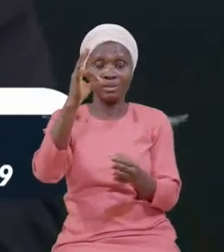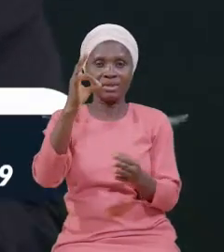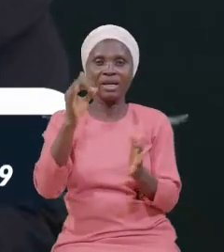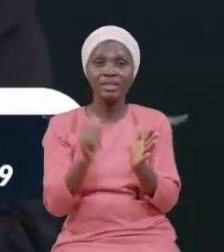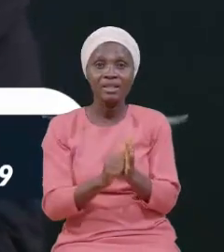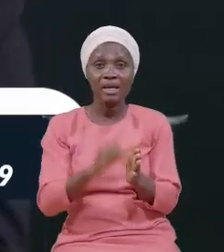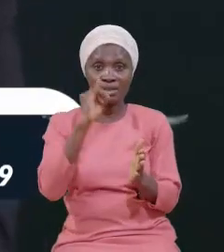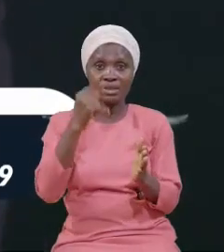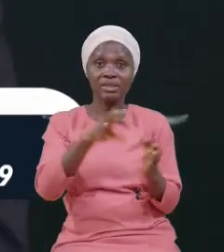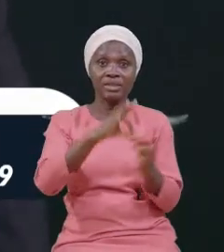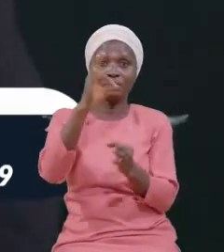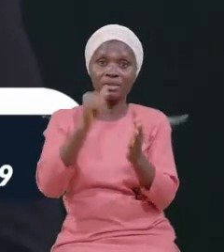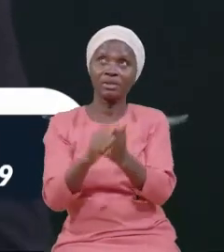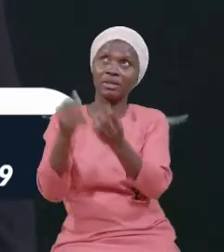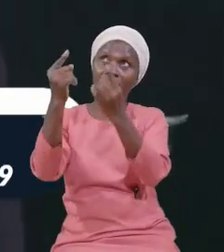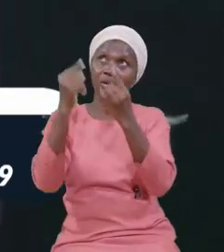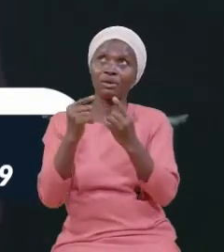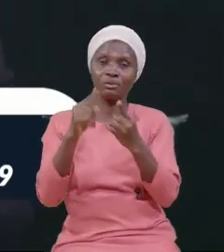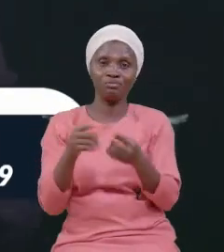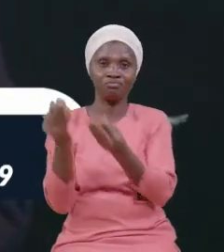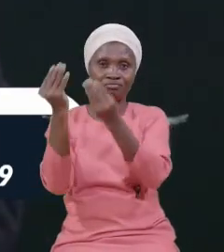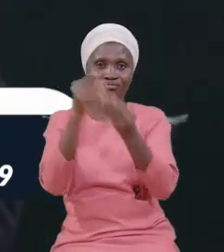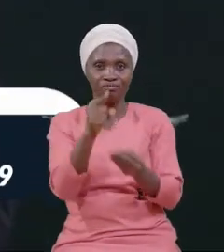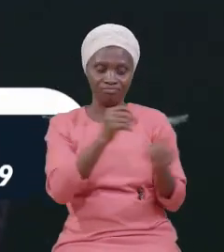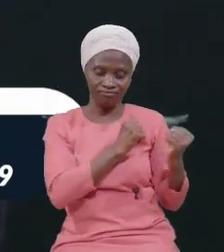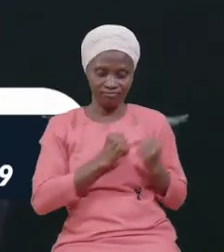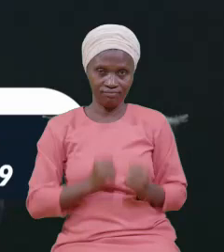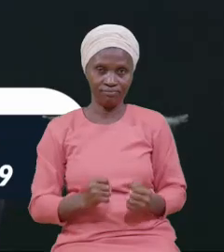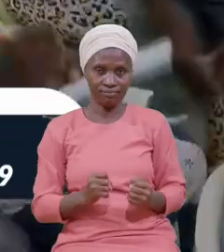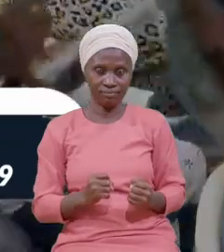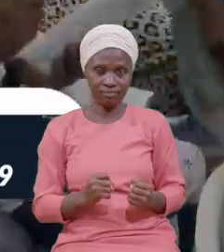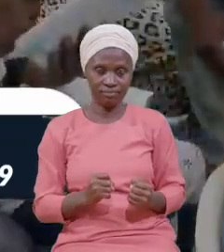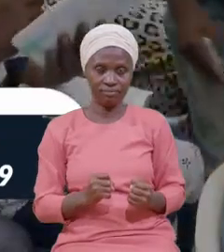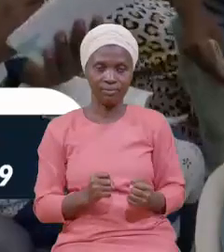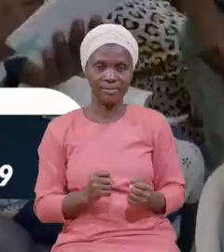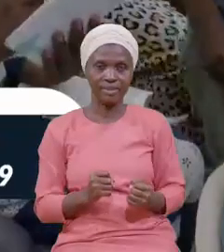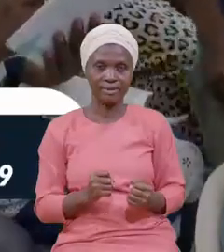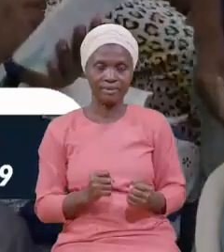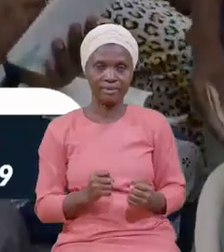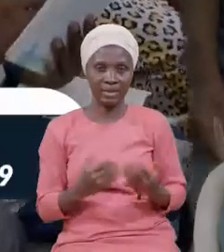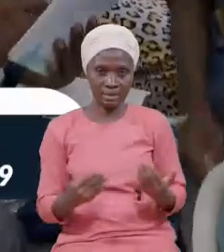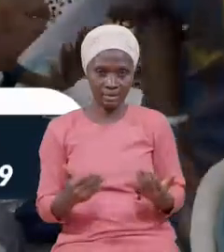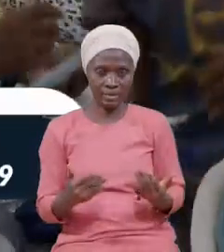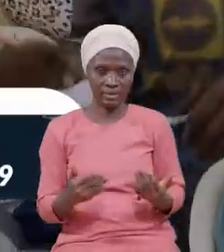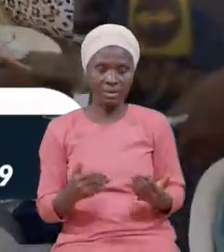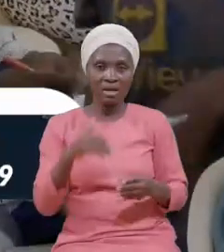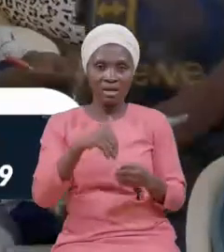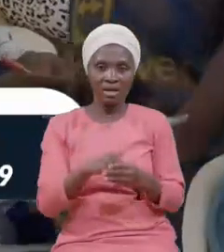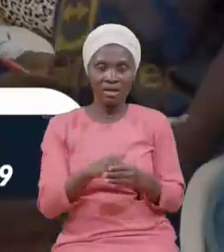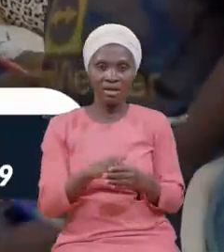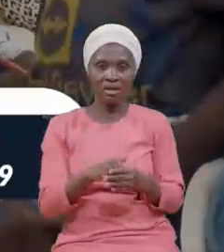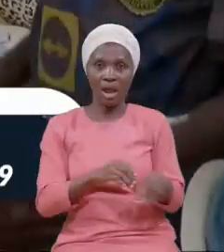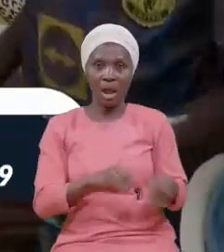that comes to give you strength. We're looking at Acts chapter 2, reading from